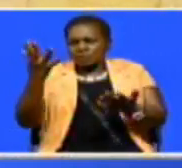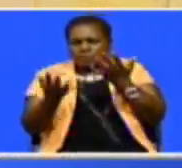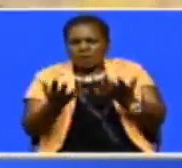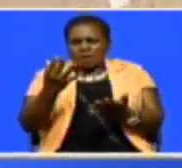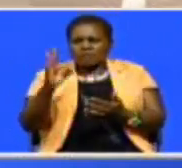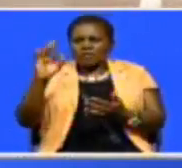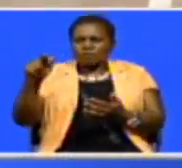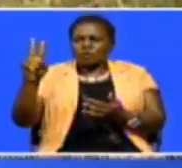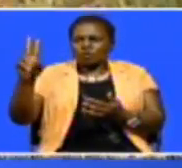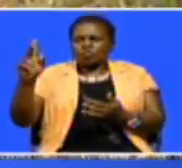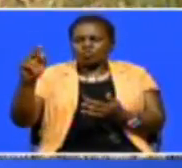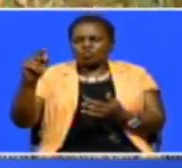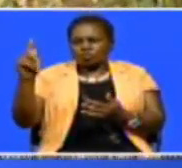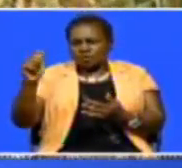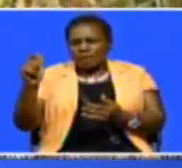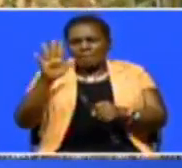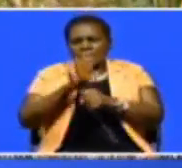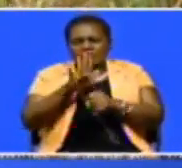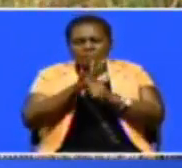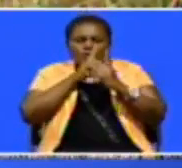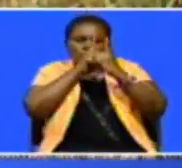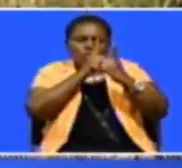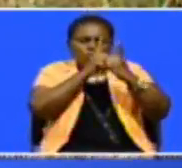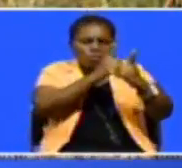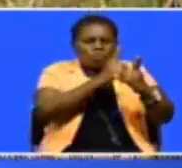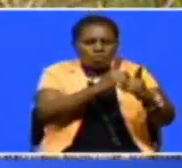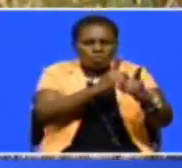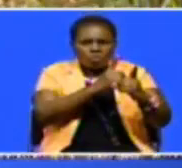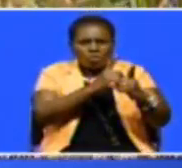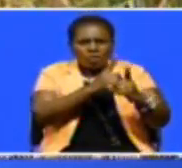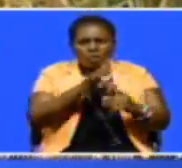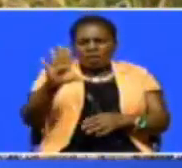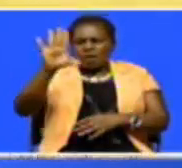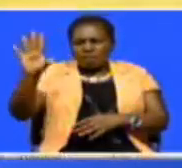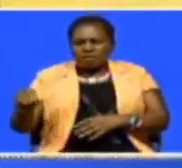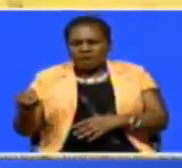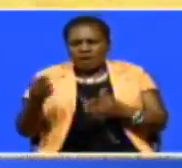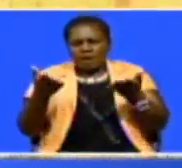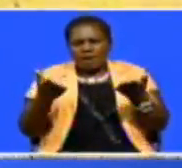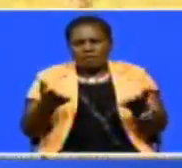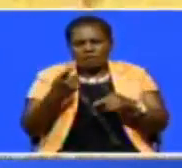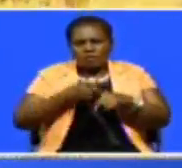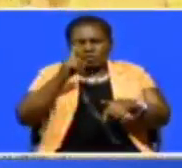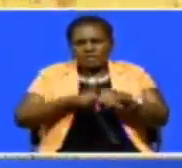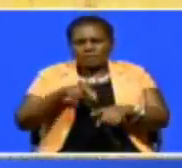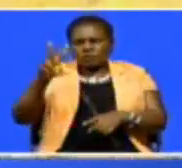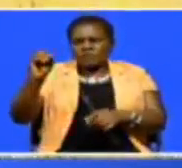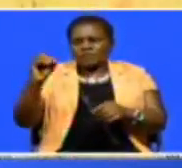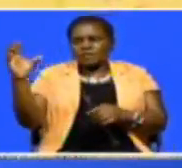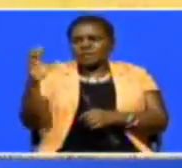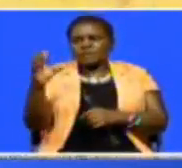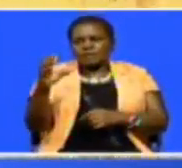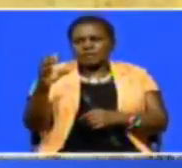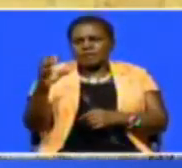2.3 tons. Tens of thousands of rhinos once thrived in Africa's landscape. Since the beginning of the 20th